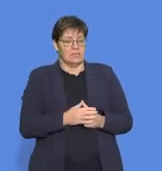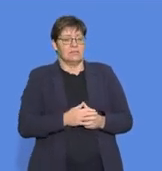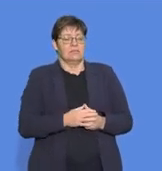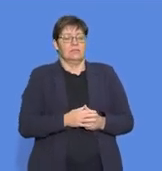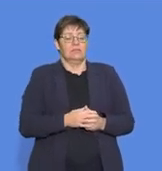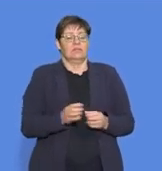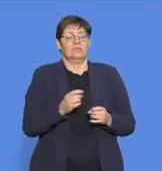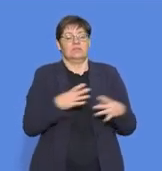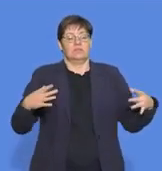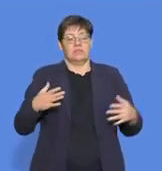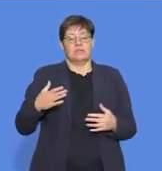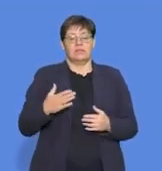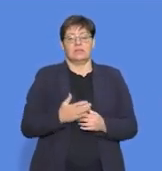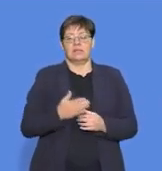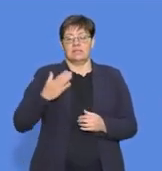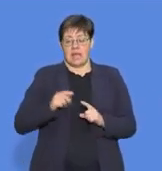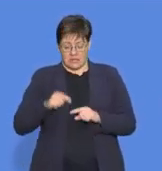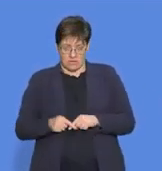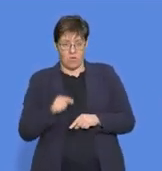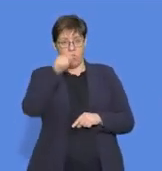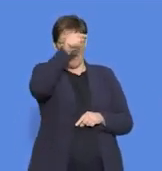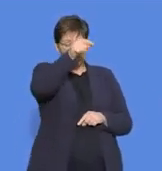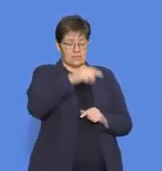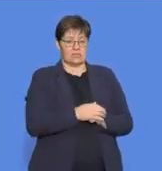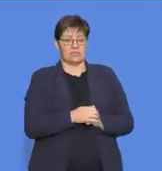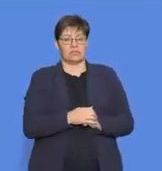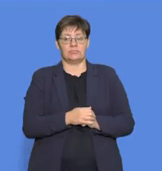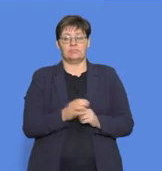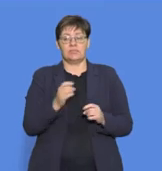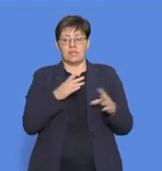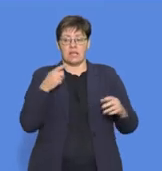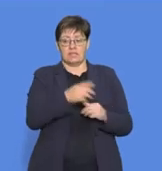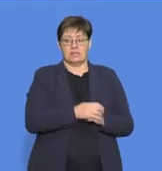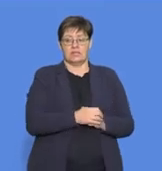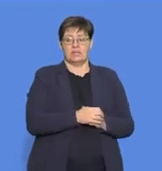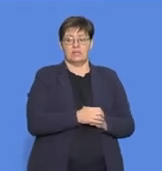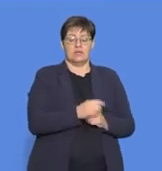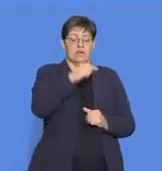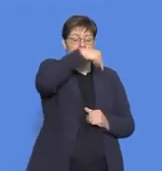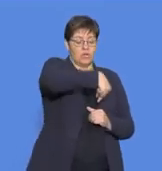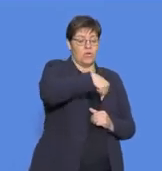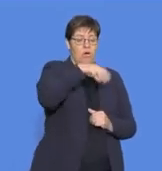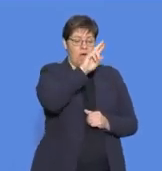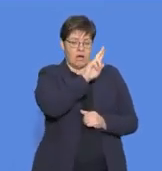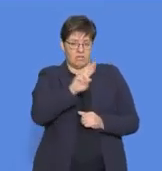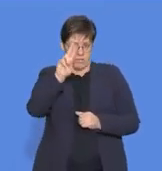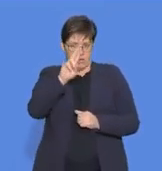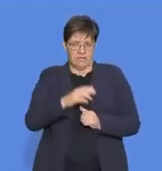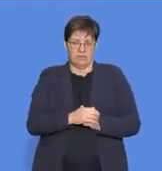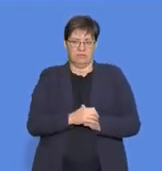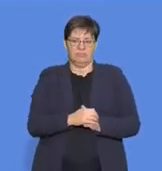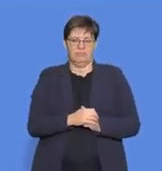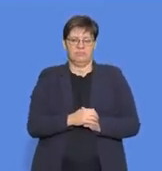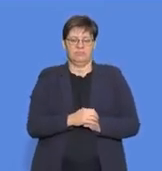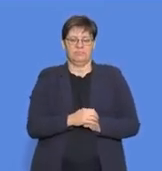to start off with the side across it when we're writing the cos rule. So we're going to start off by saying QR squared. So when we